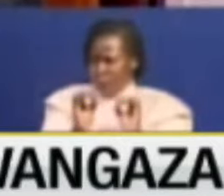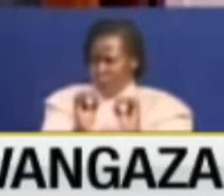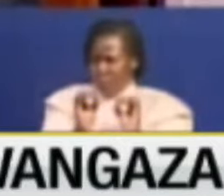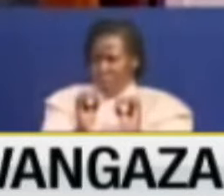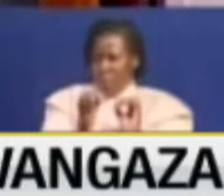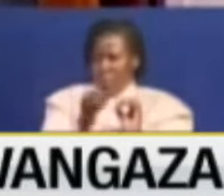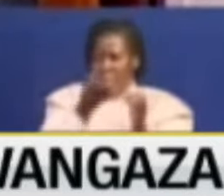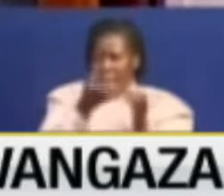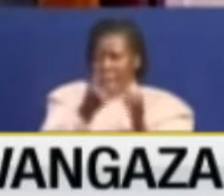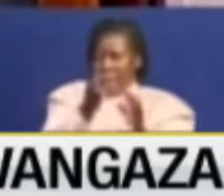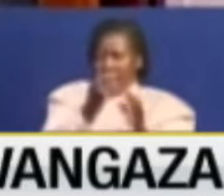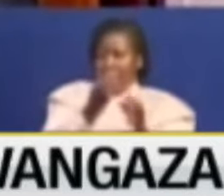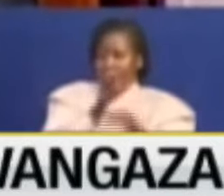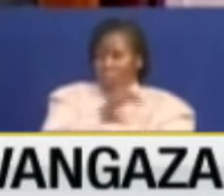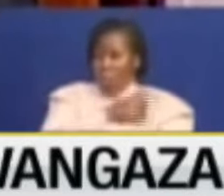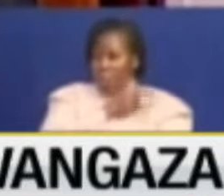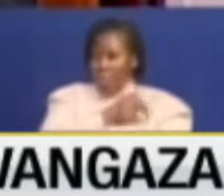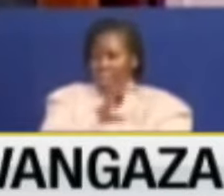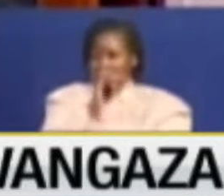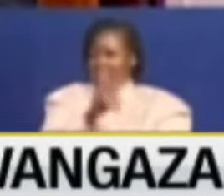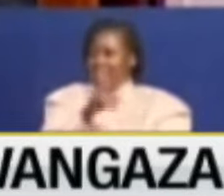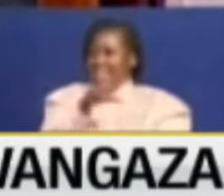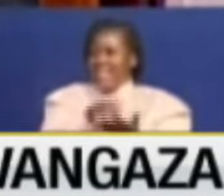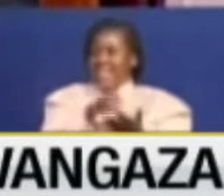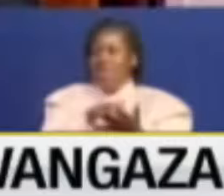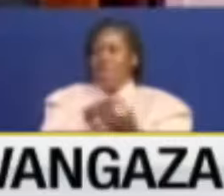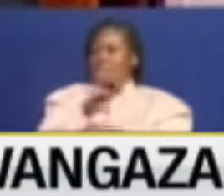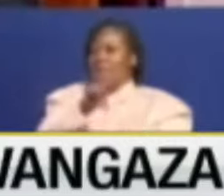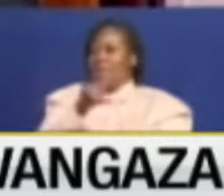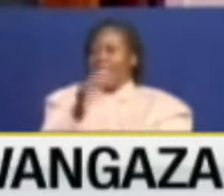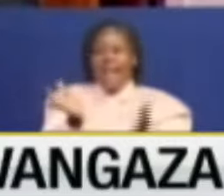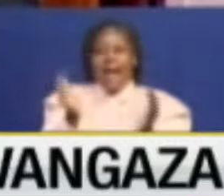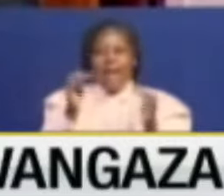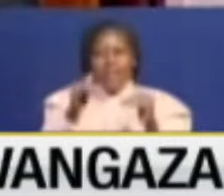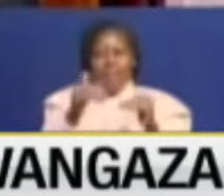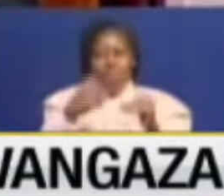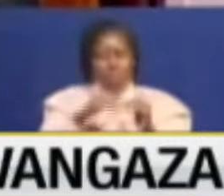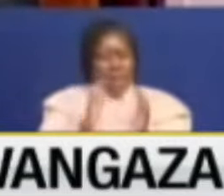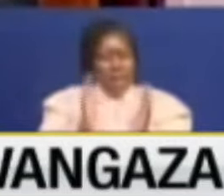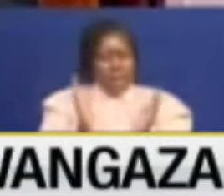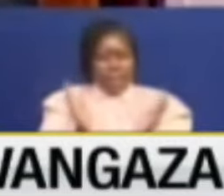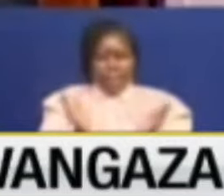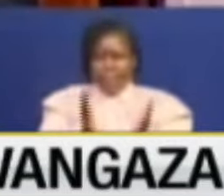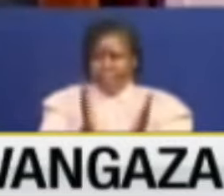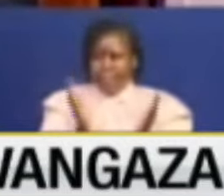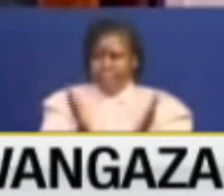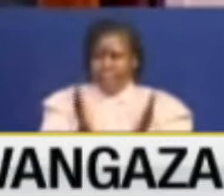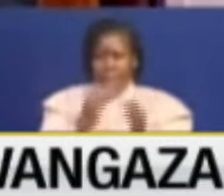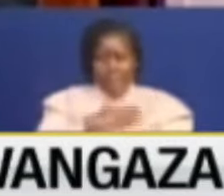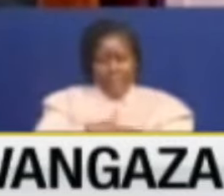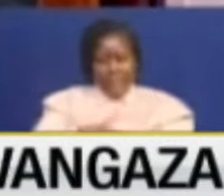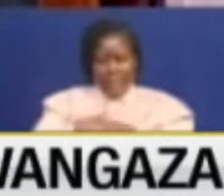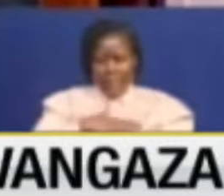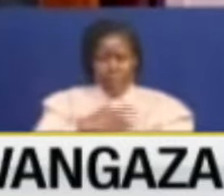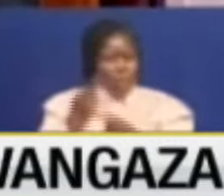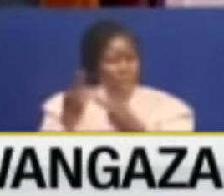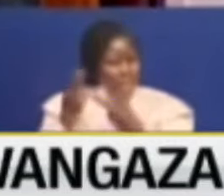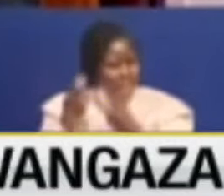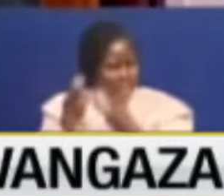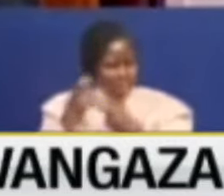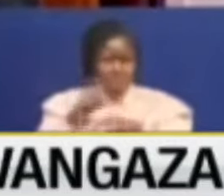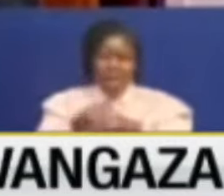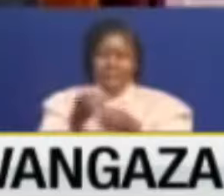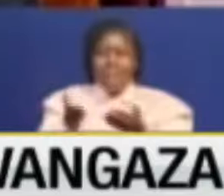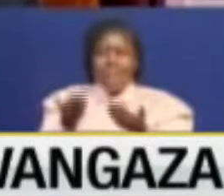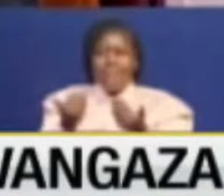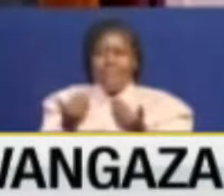to that particular facility. So that is the case for the County Assembly. We urge you, Honorable Senators, to listen to us, to give us time